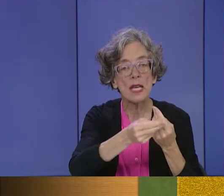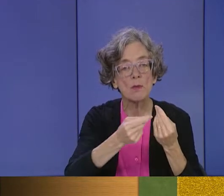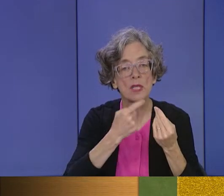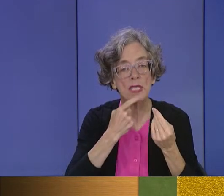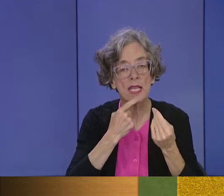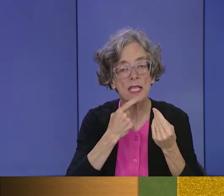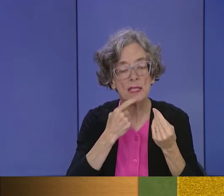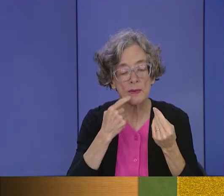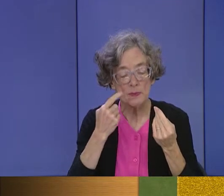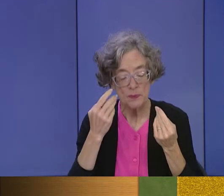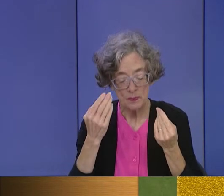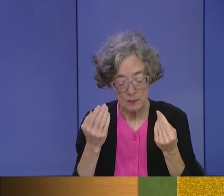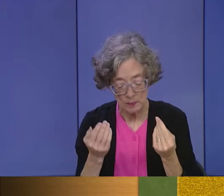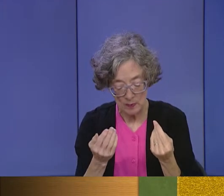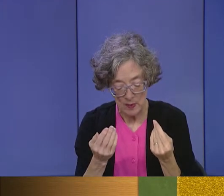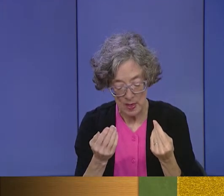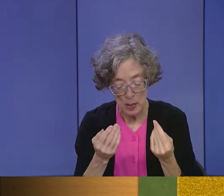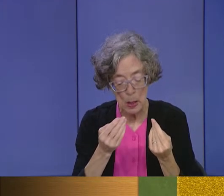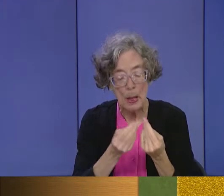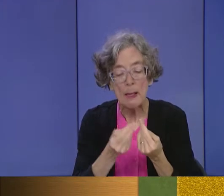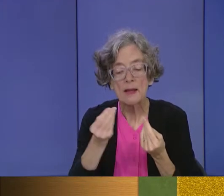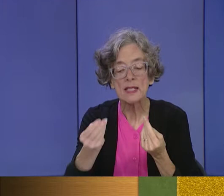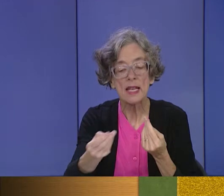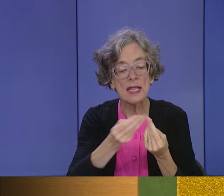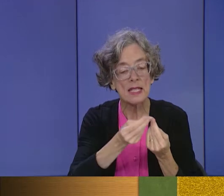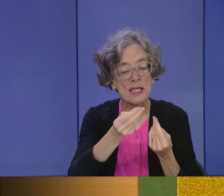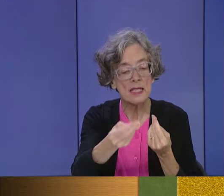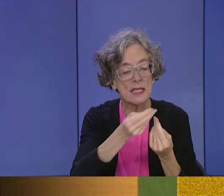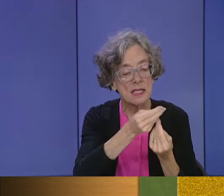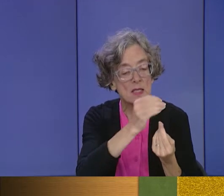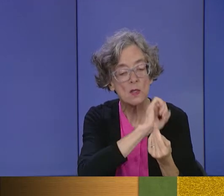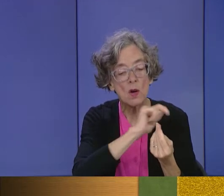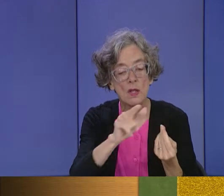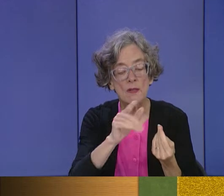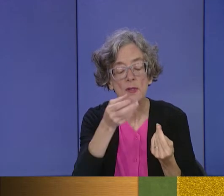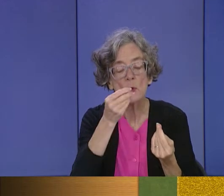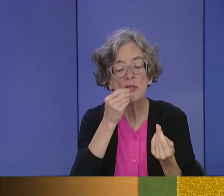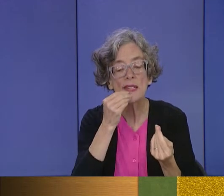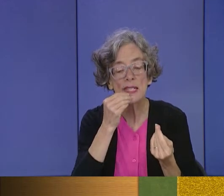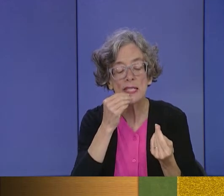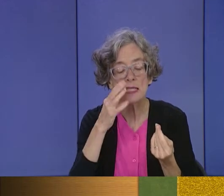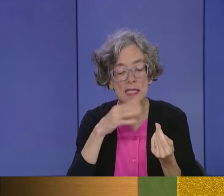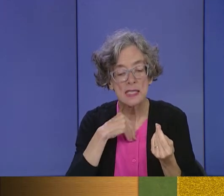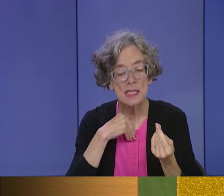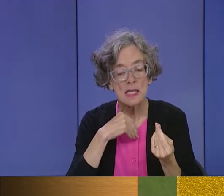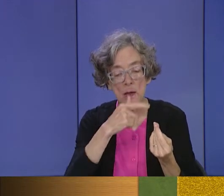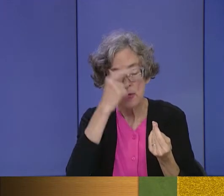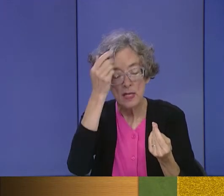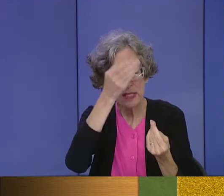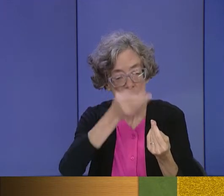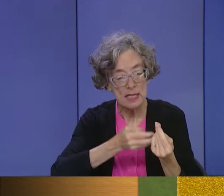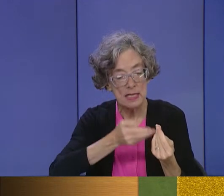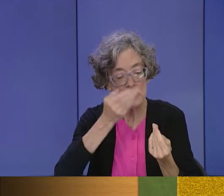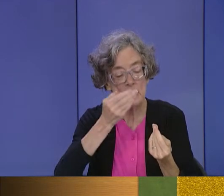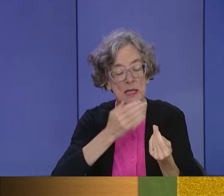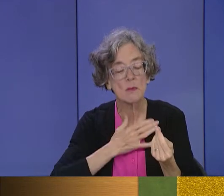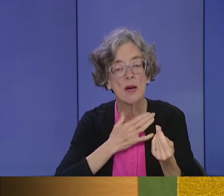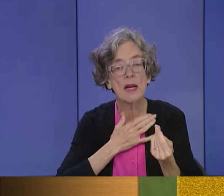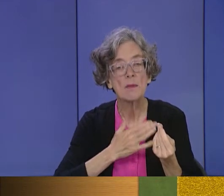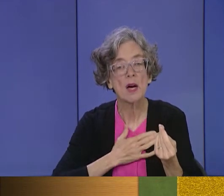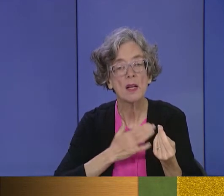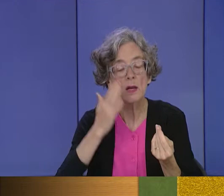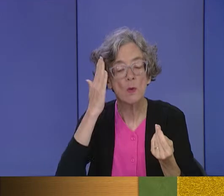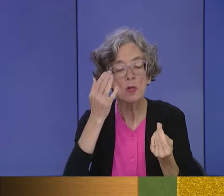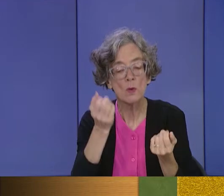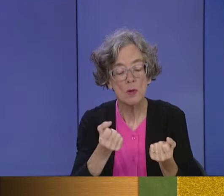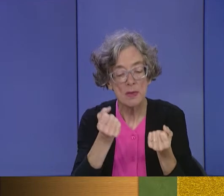saying, "Take this, all of you, and eat of it, for this is my body, which